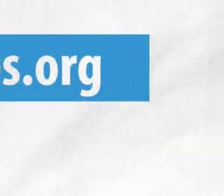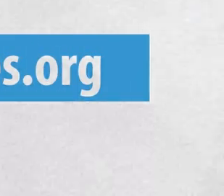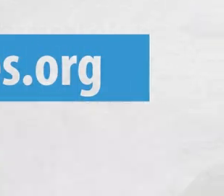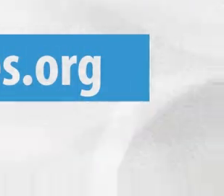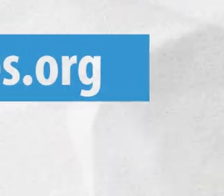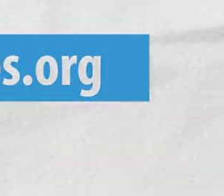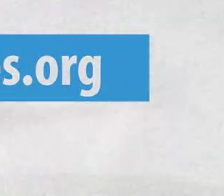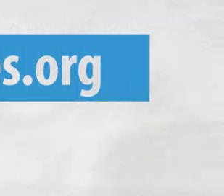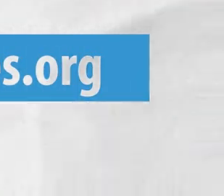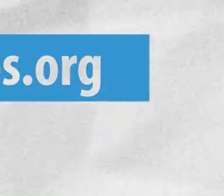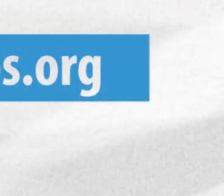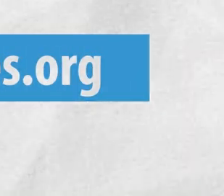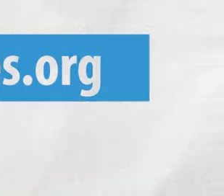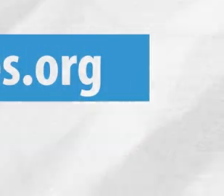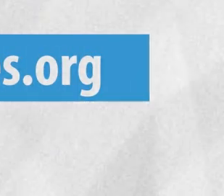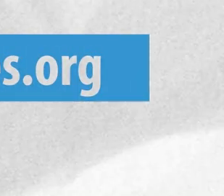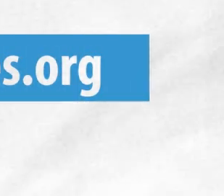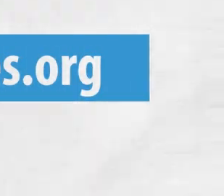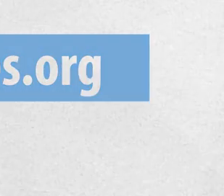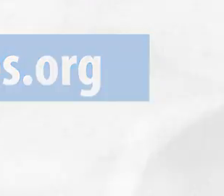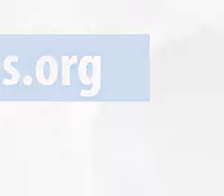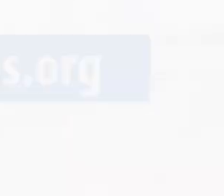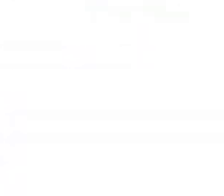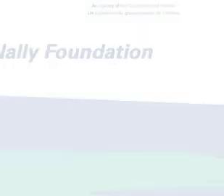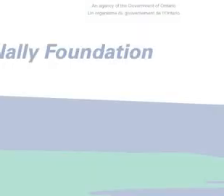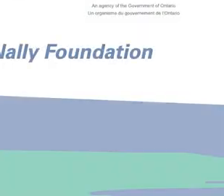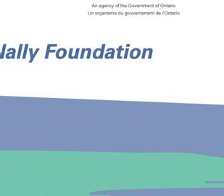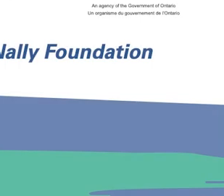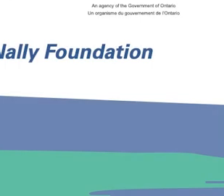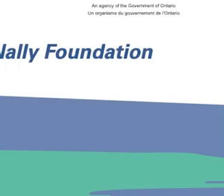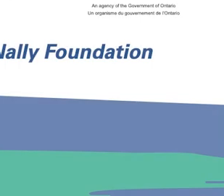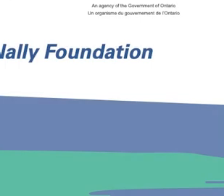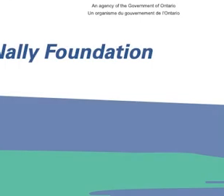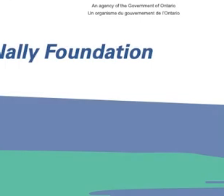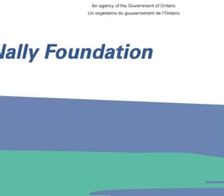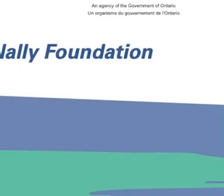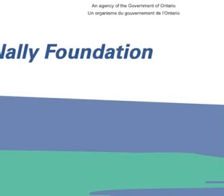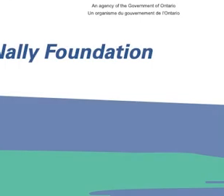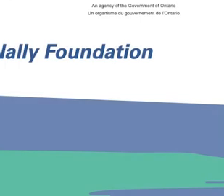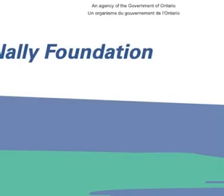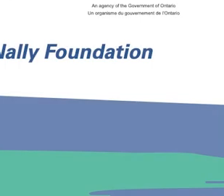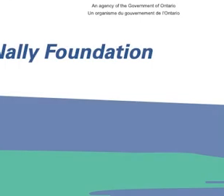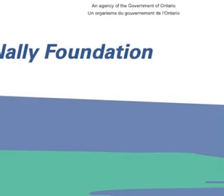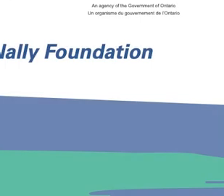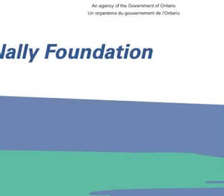Club on the Telling Tales website? Thank you for joining us. See you again.